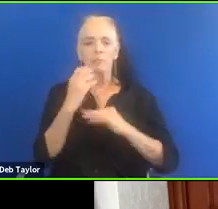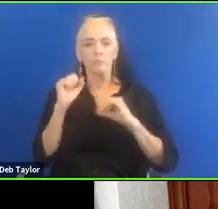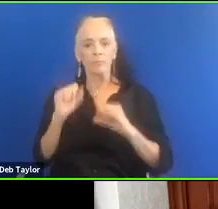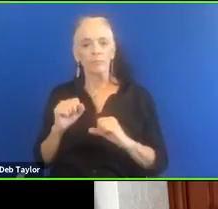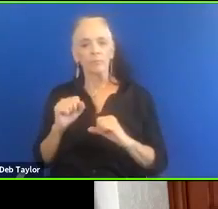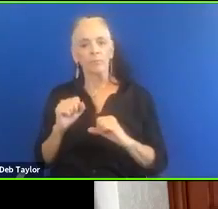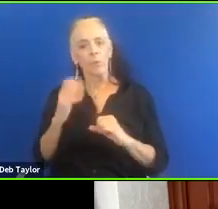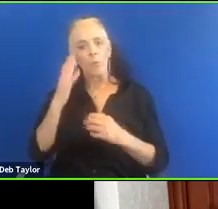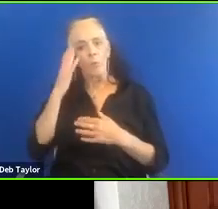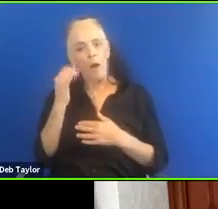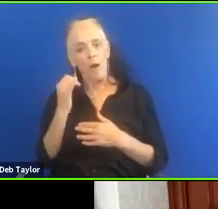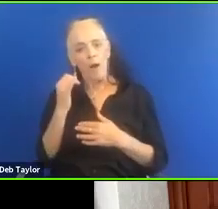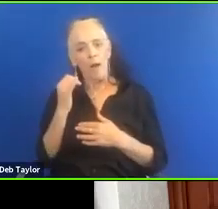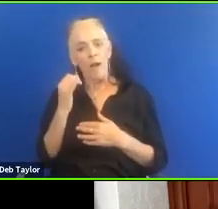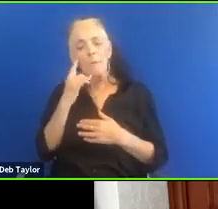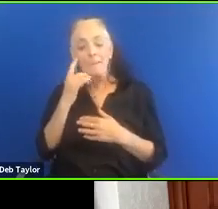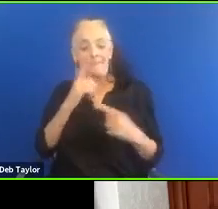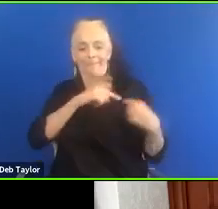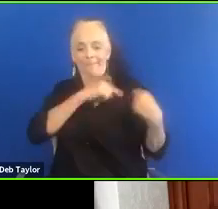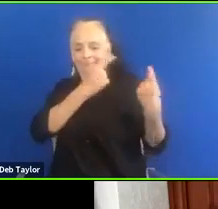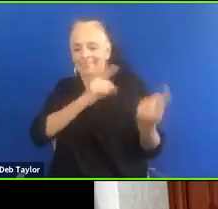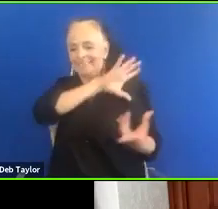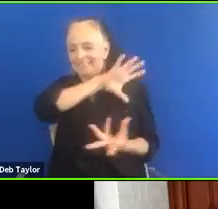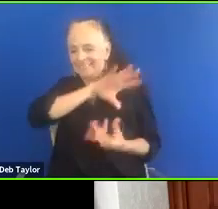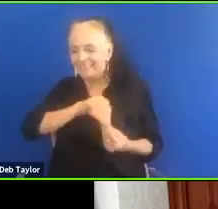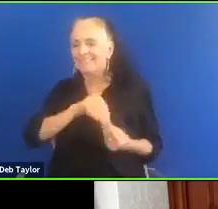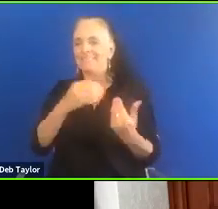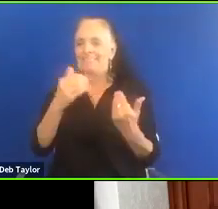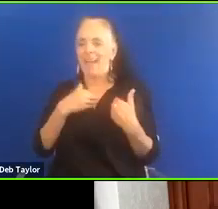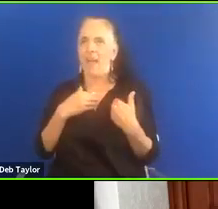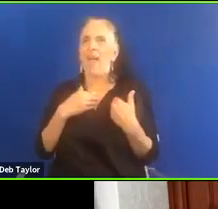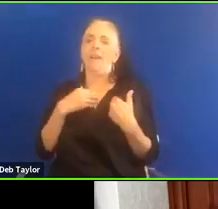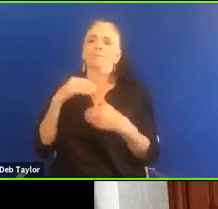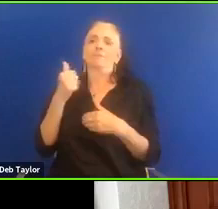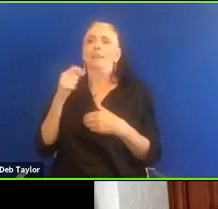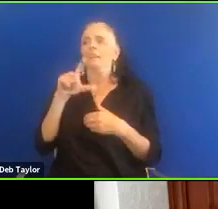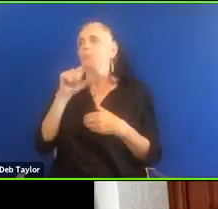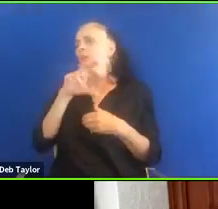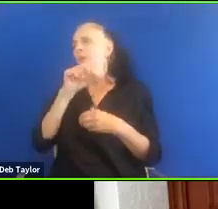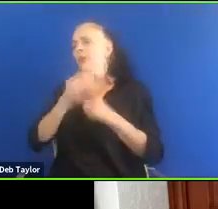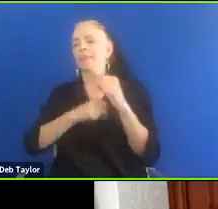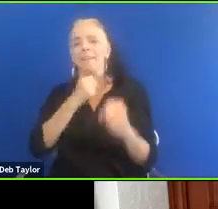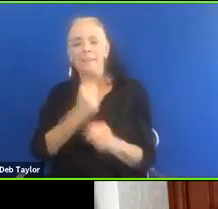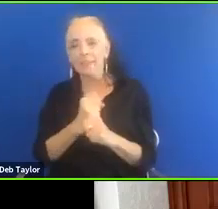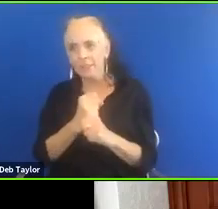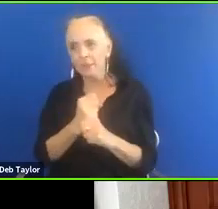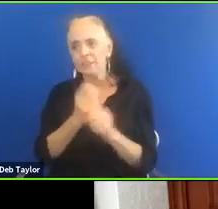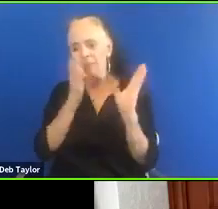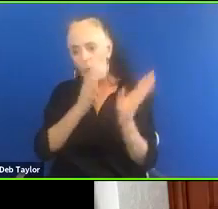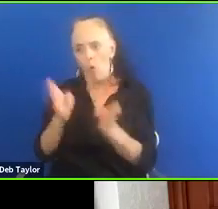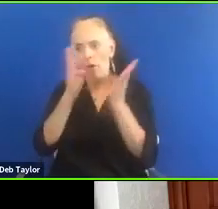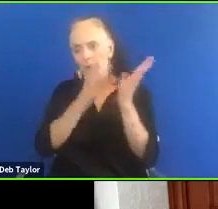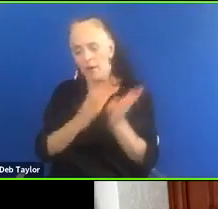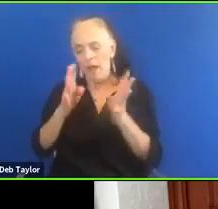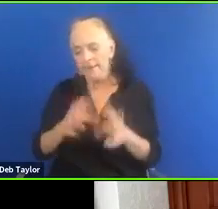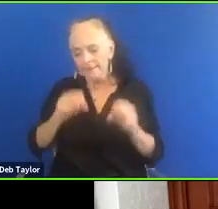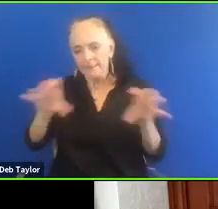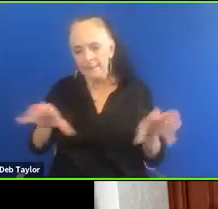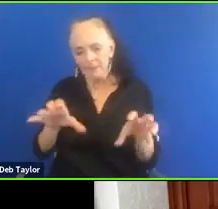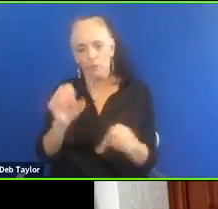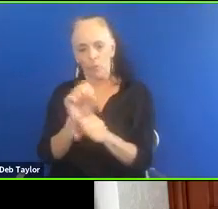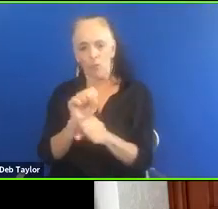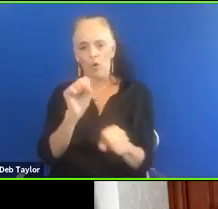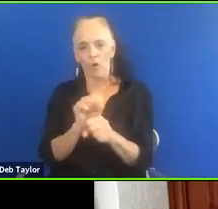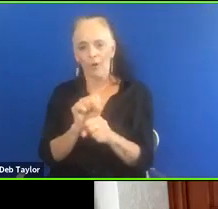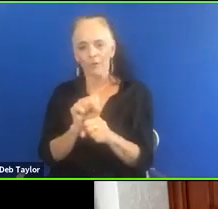because of the organizing that's been happening for decades. And I think that to me is really important. I do